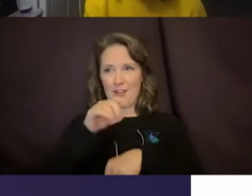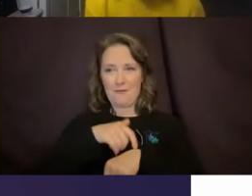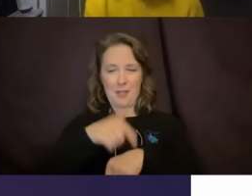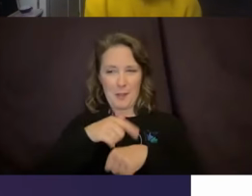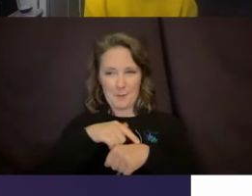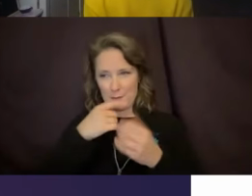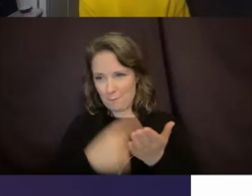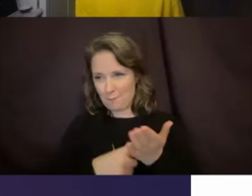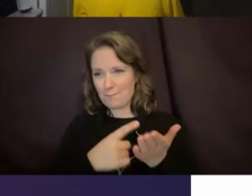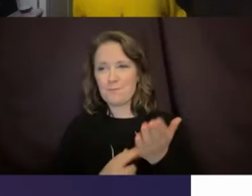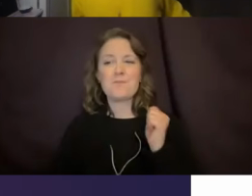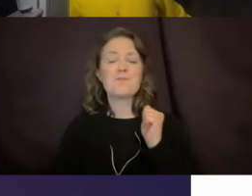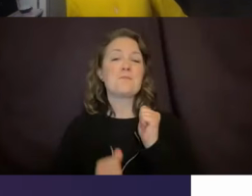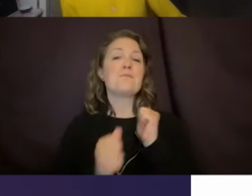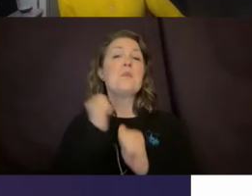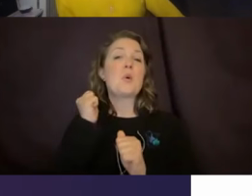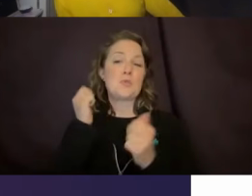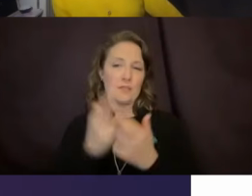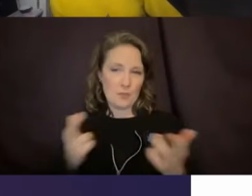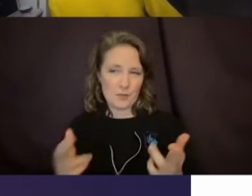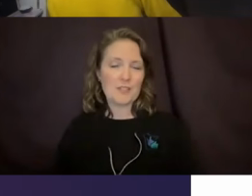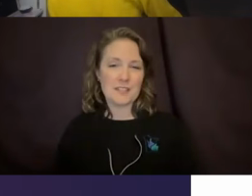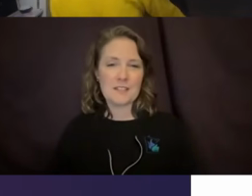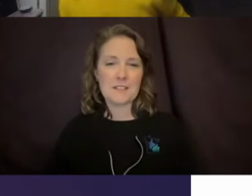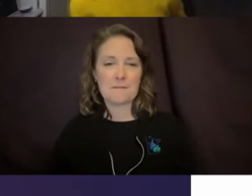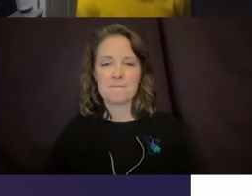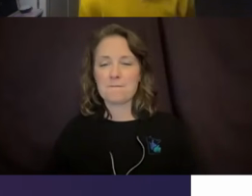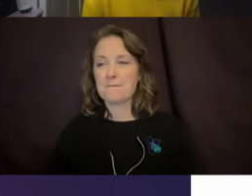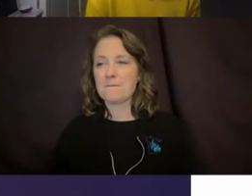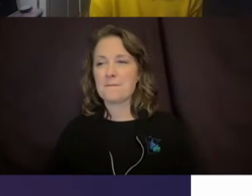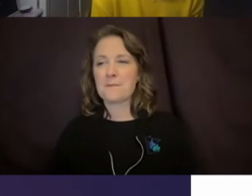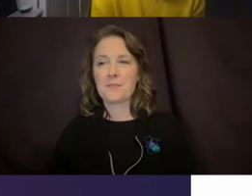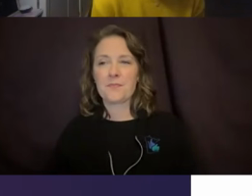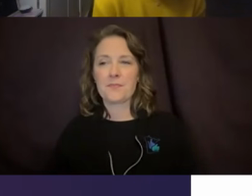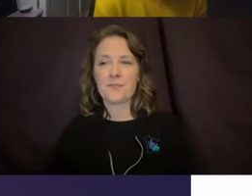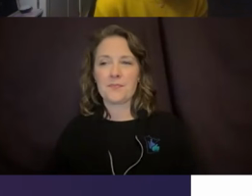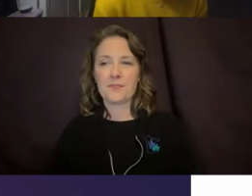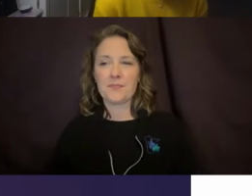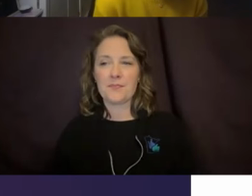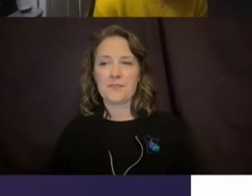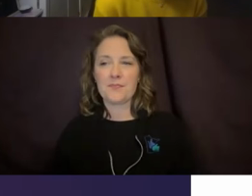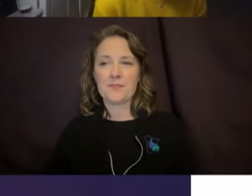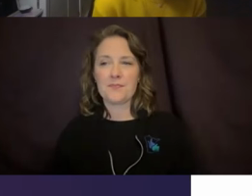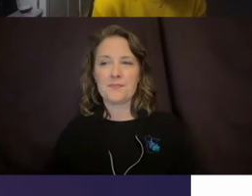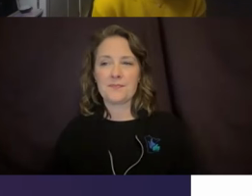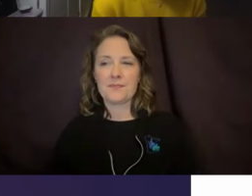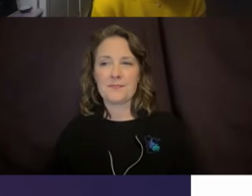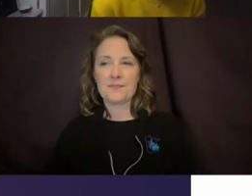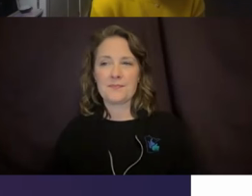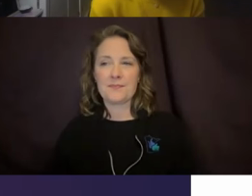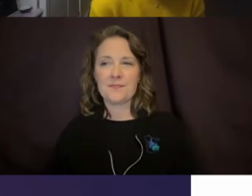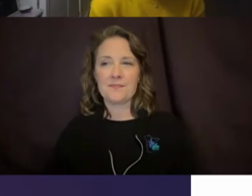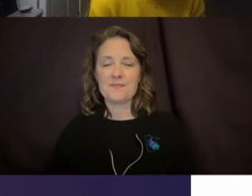get through most of the resources in this objective too. But this is kind of talking about building support system, techniques, tools, and